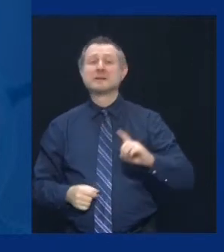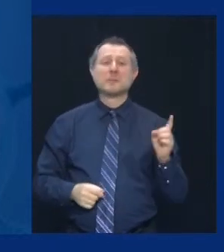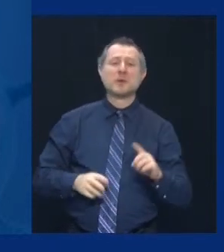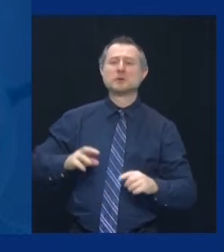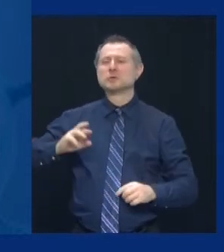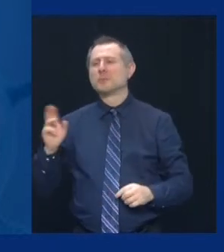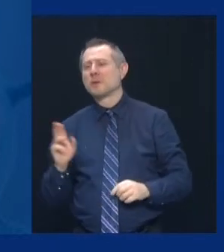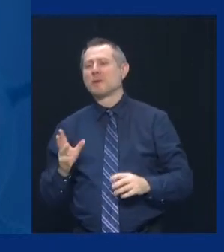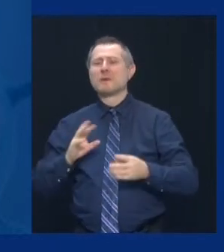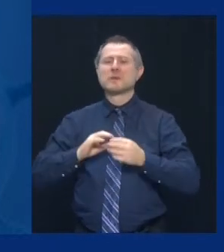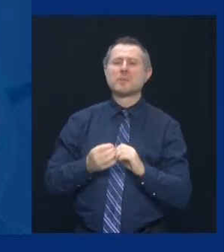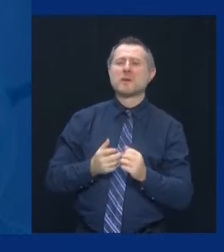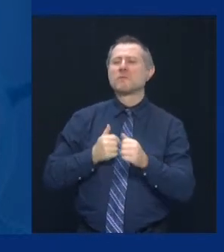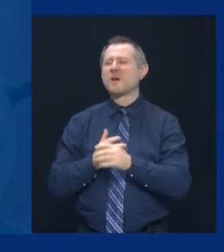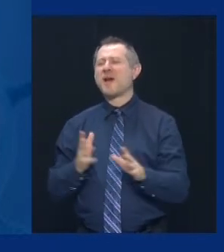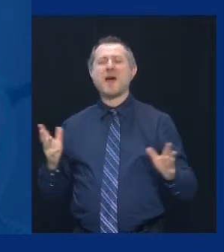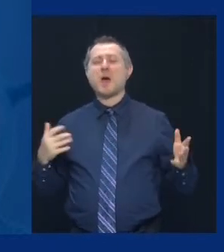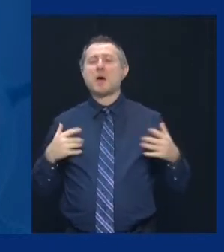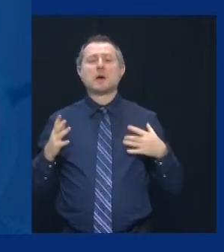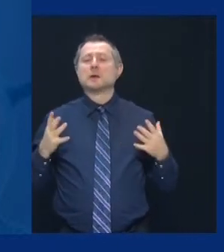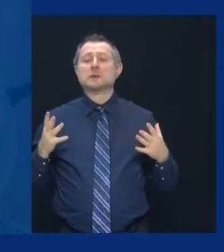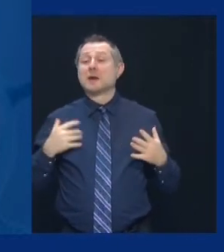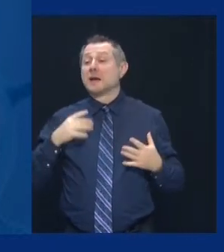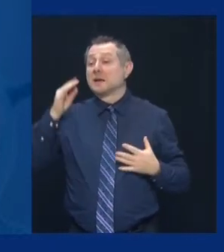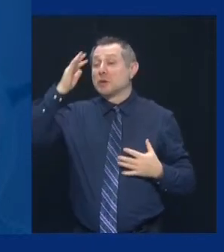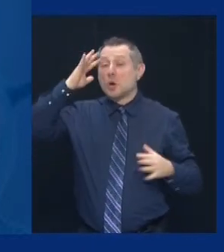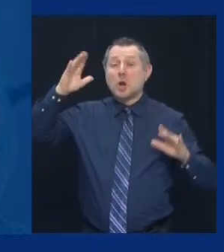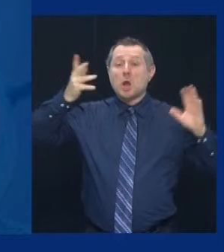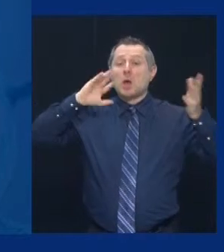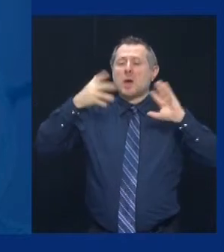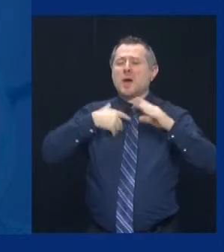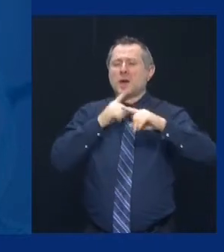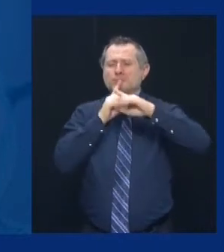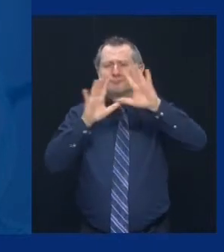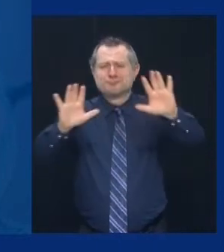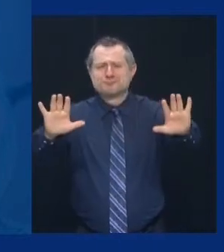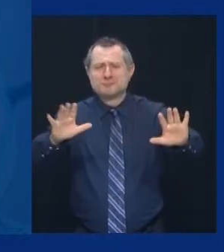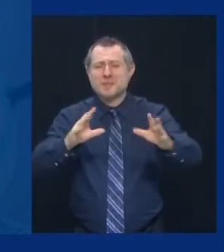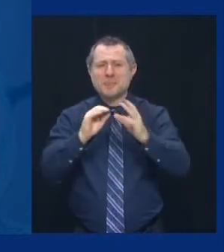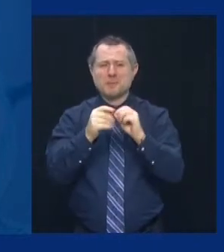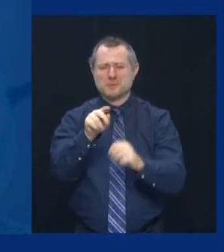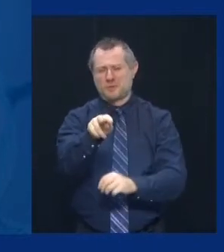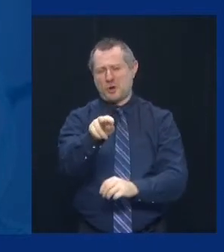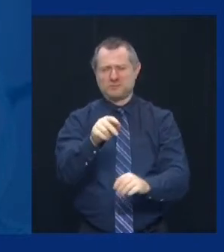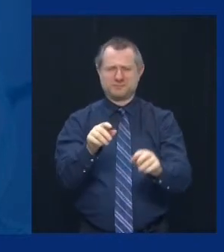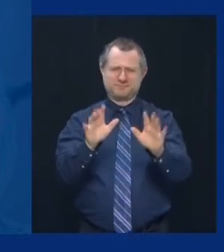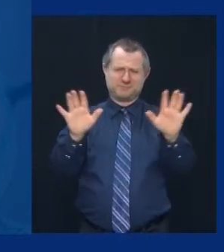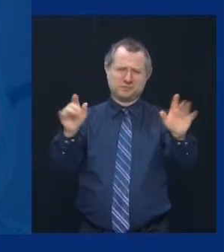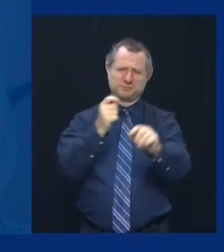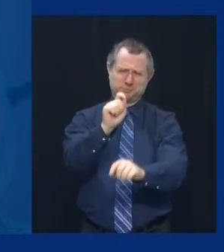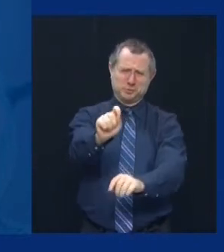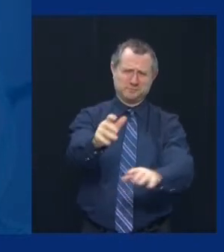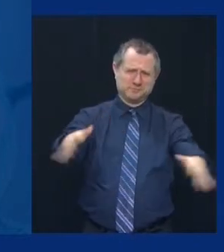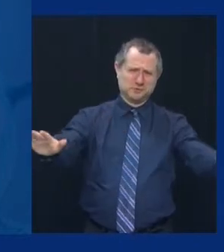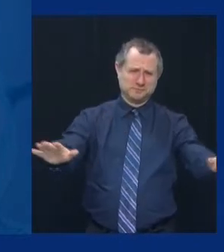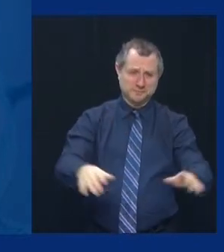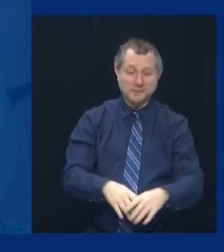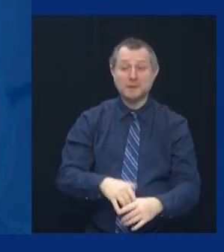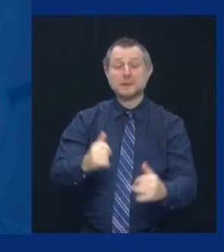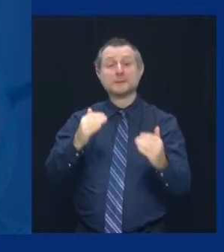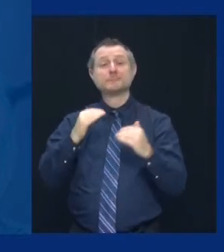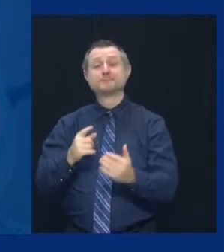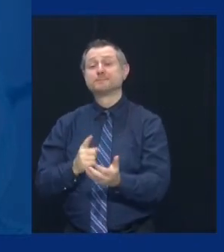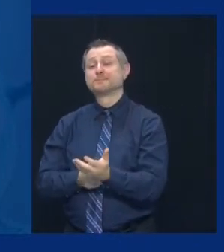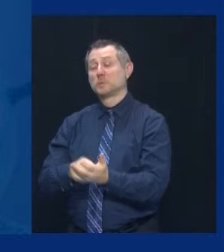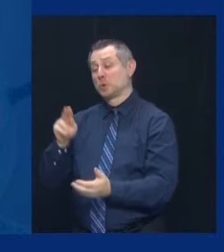or your medical theory of the virus. They are numbers. They're telling you the facts. Again, New